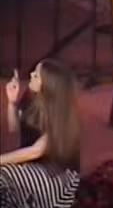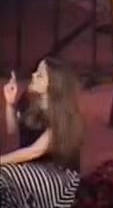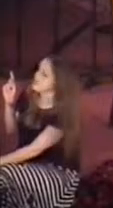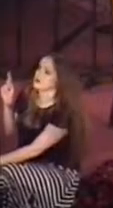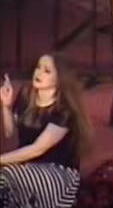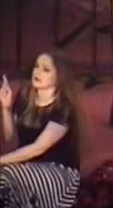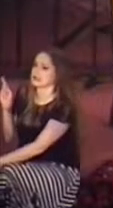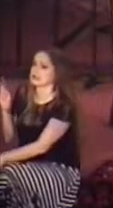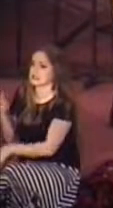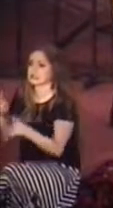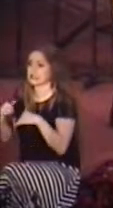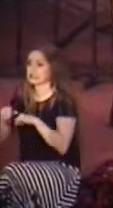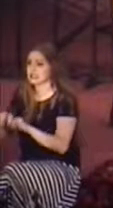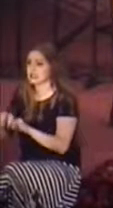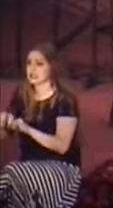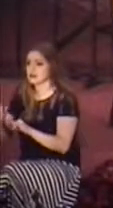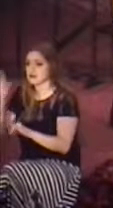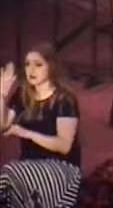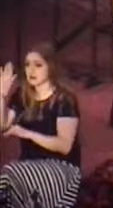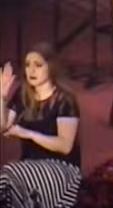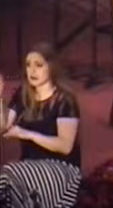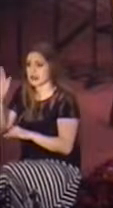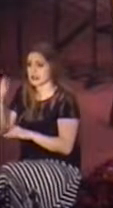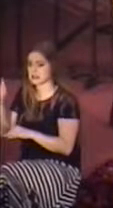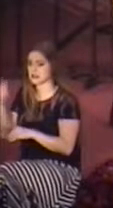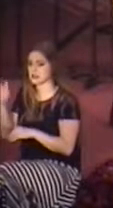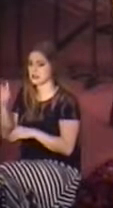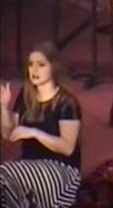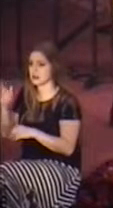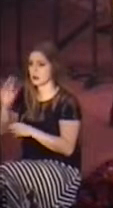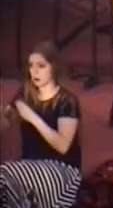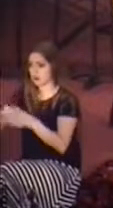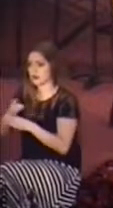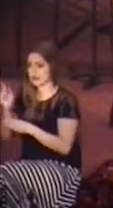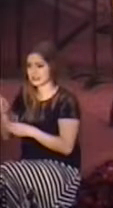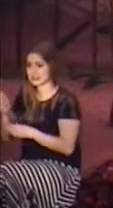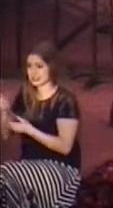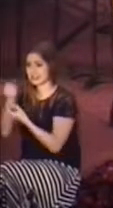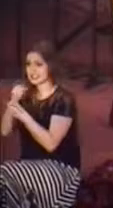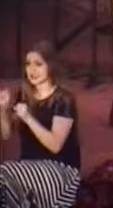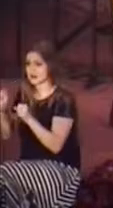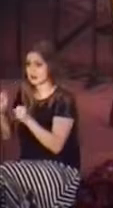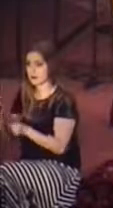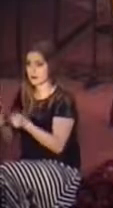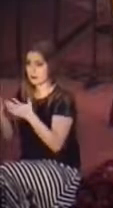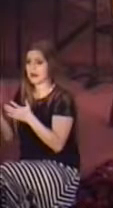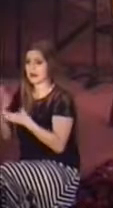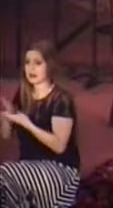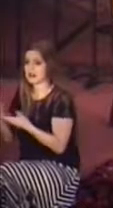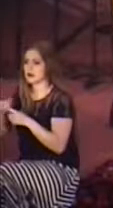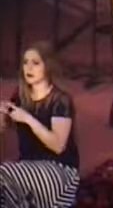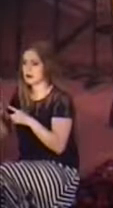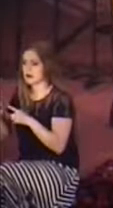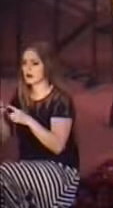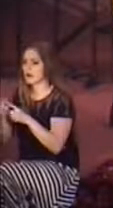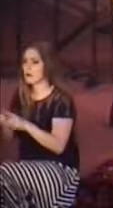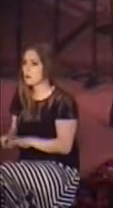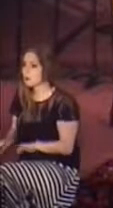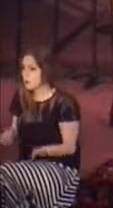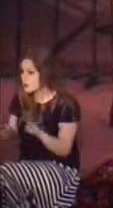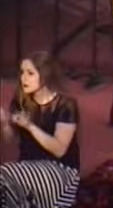message. Does our world need saving? From many things, but especially salvation. You know, the social